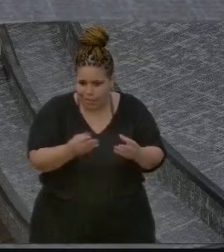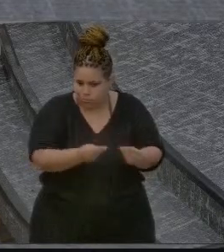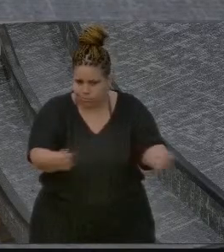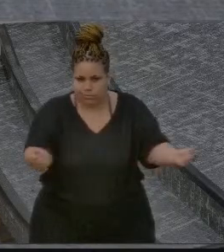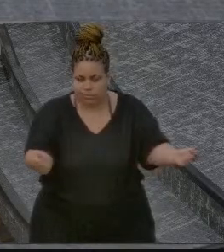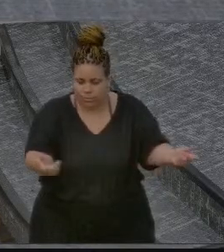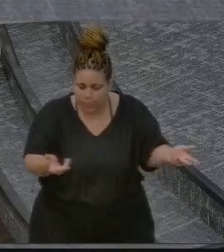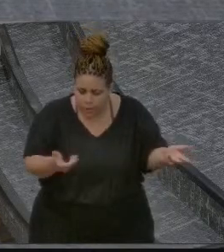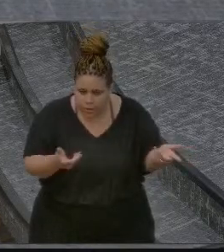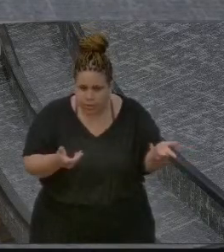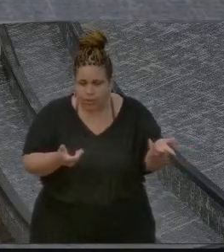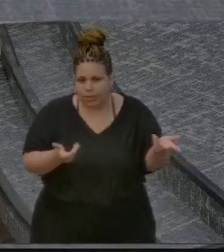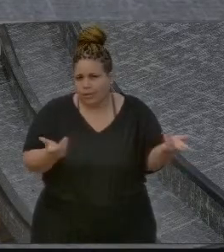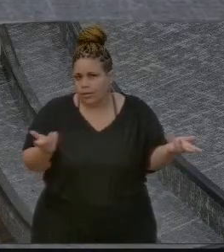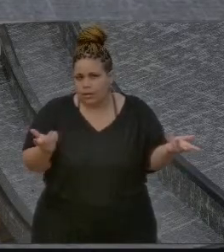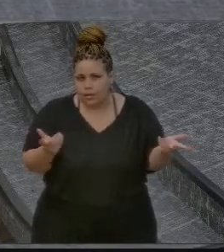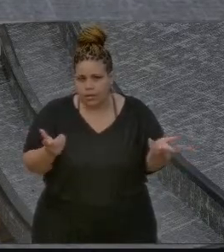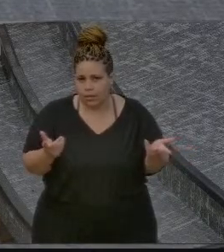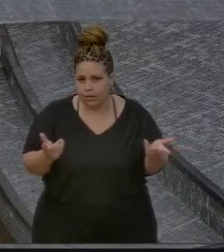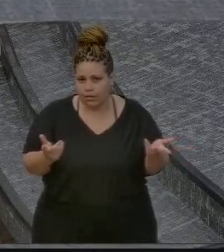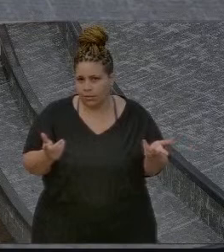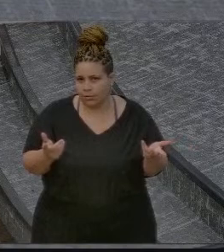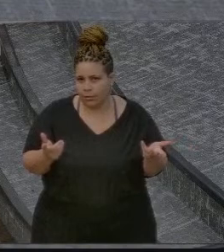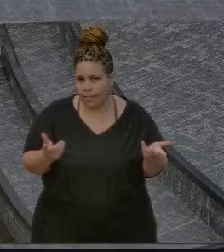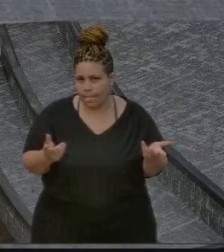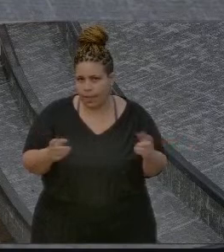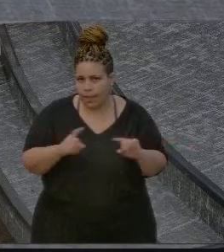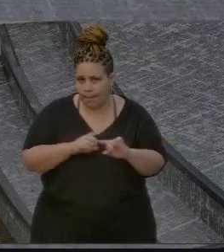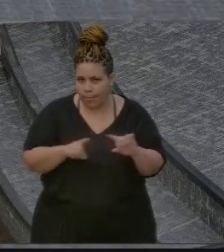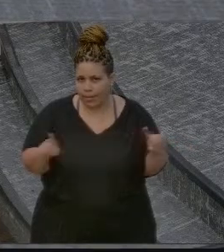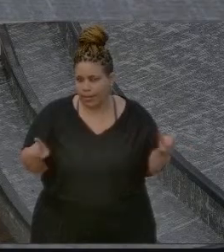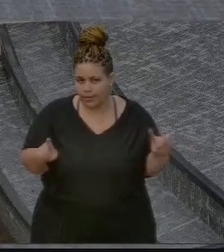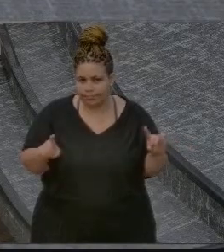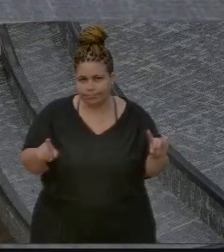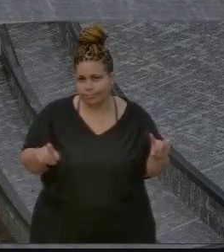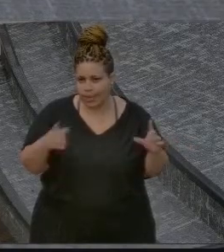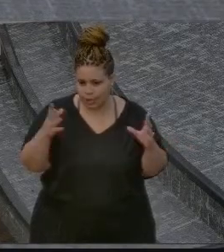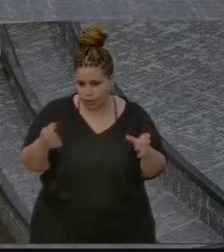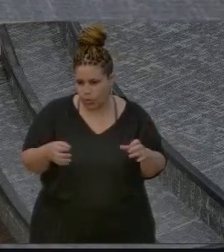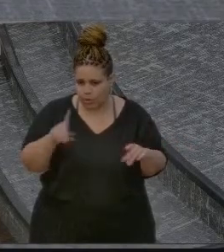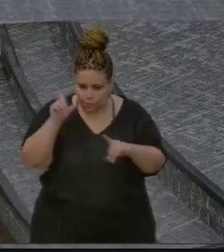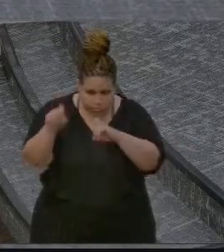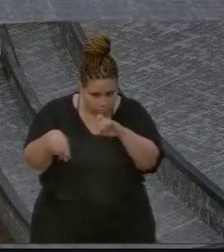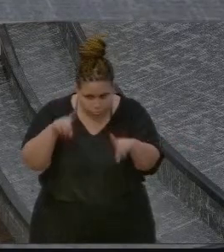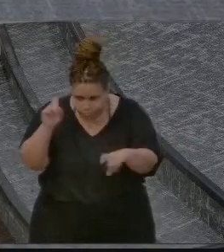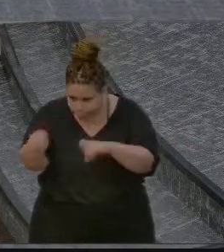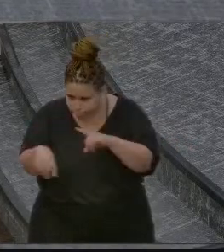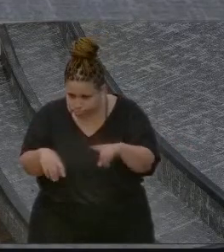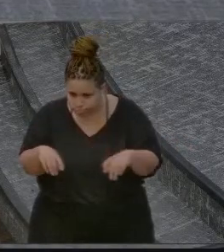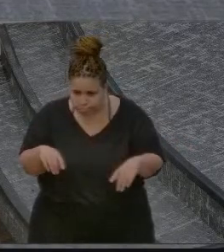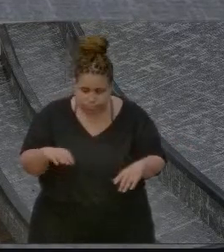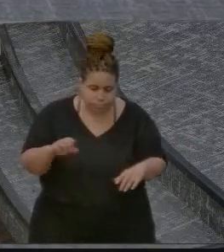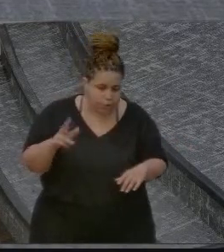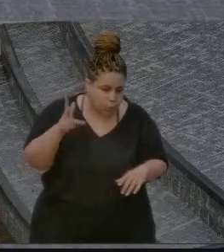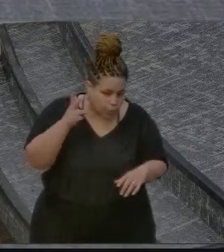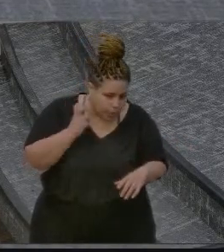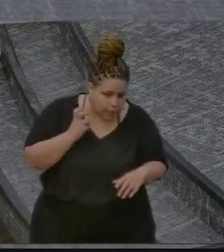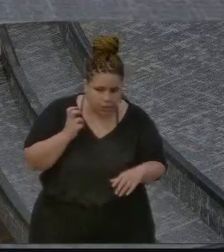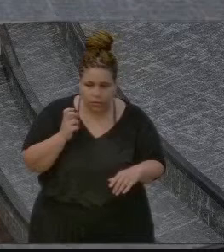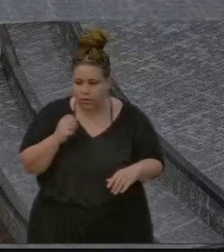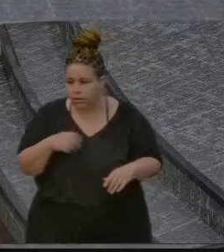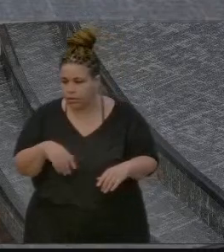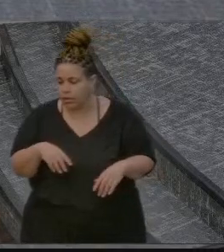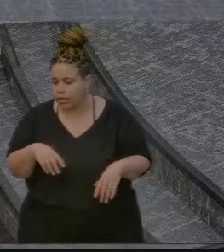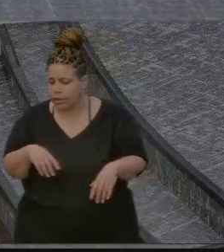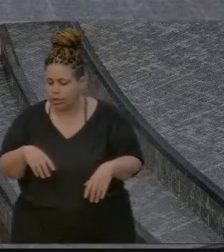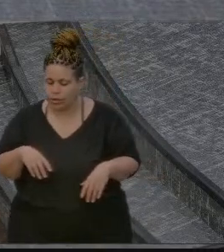sure that there was some general consensus around being open